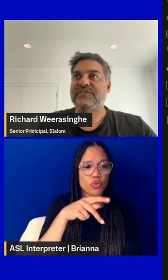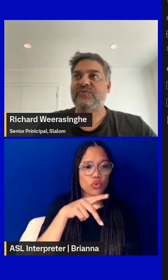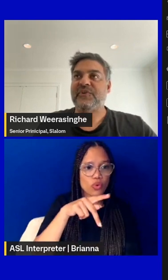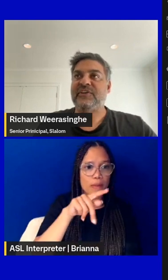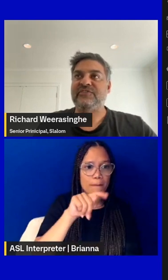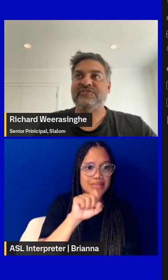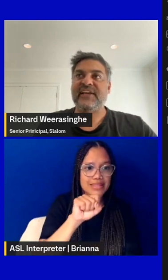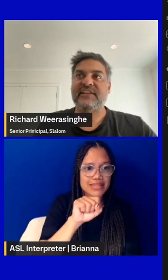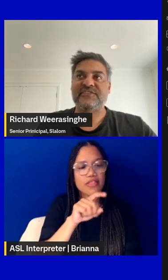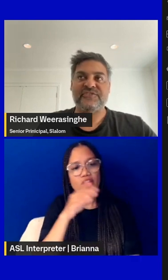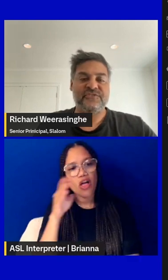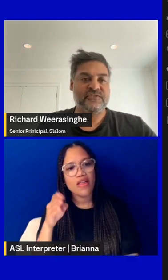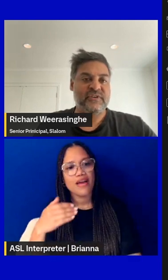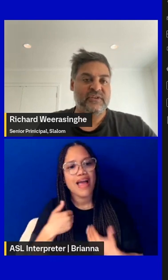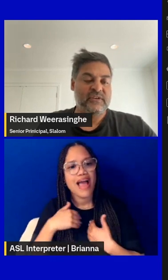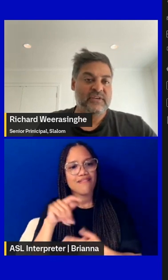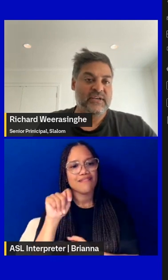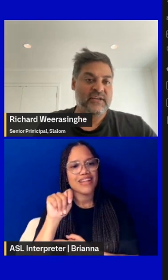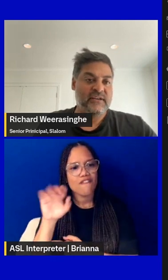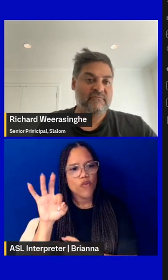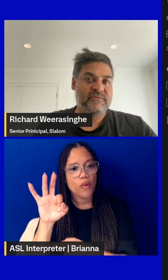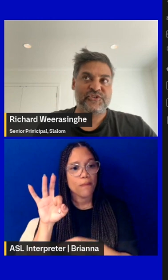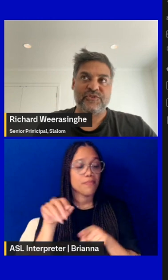folder is what we're going to use later to